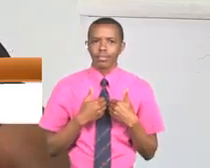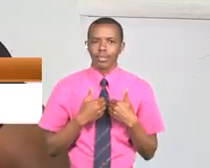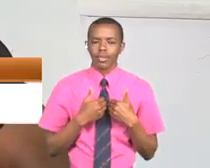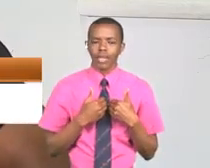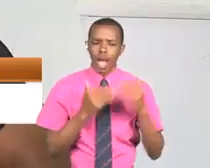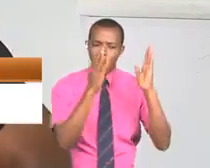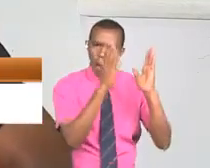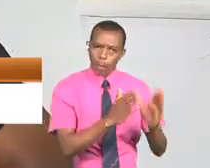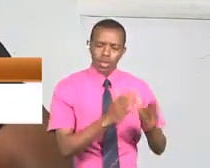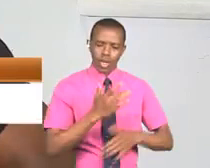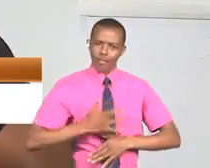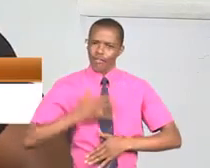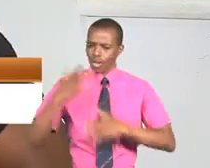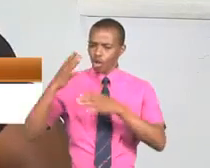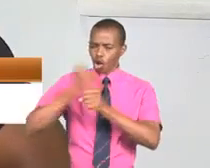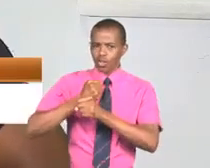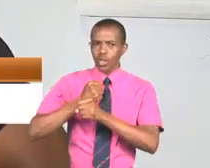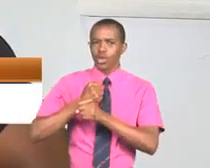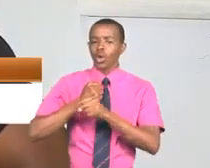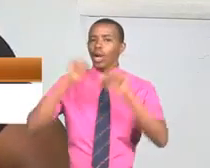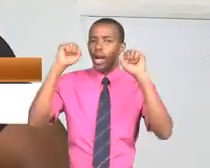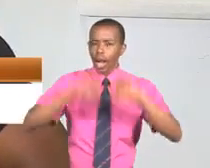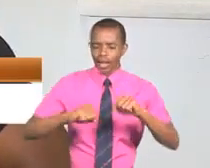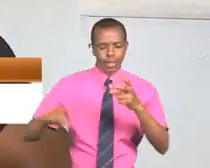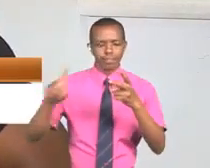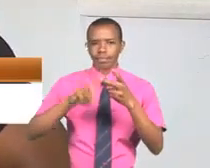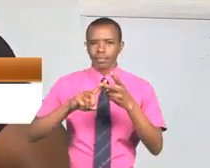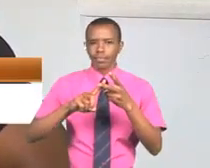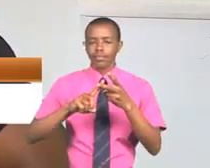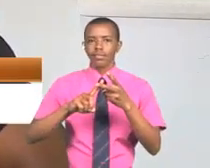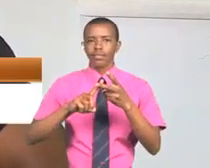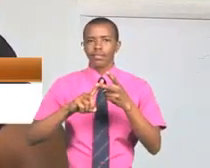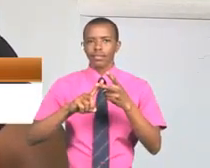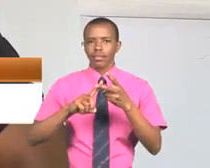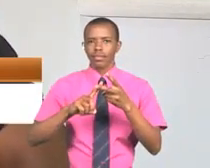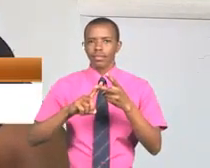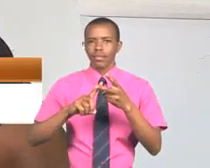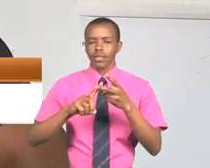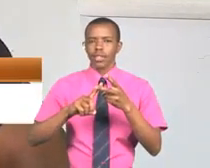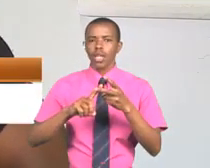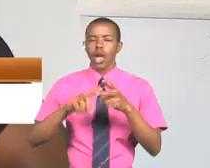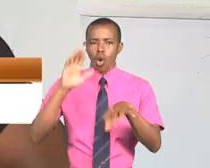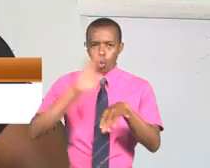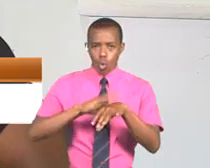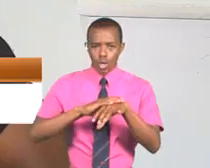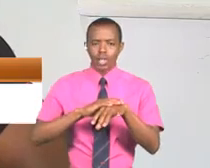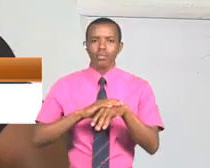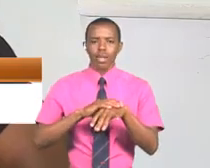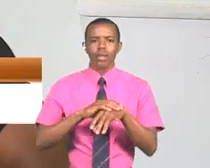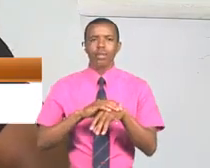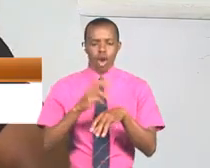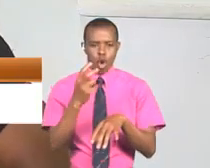can be able to feel confidential. Another thing, we need to have good contact management using